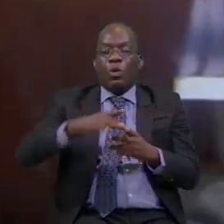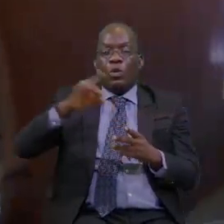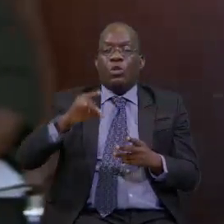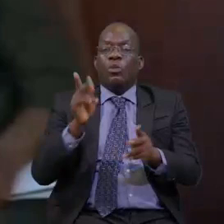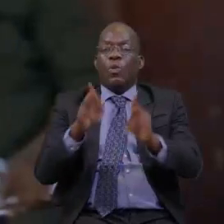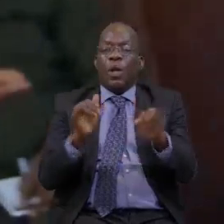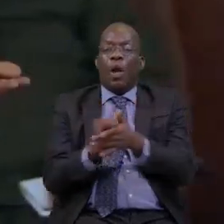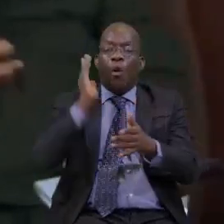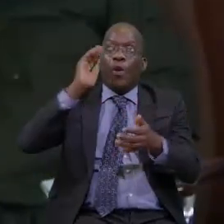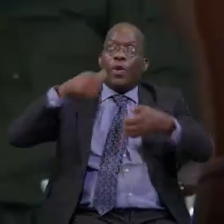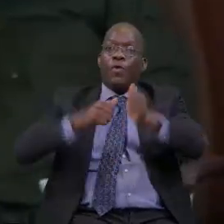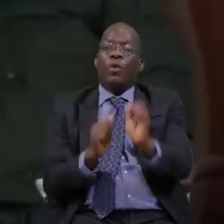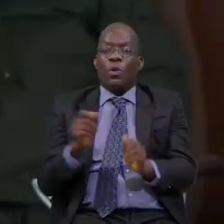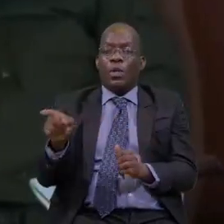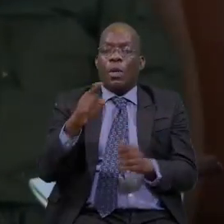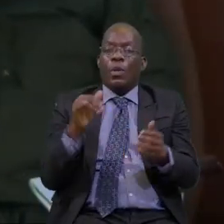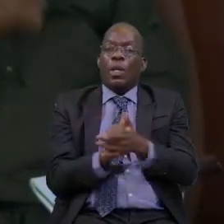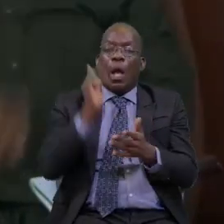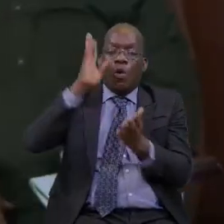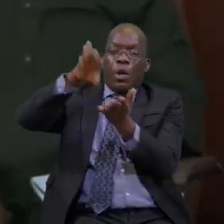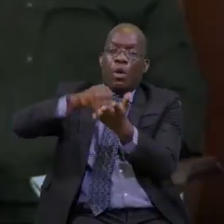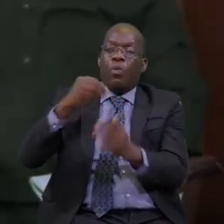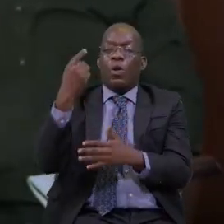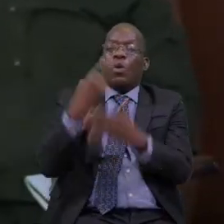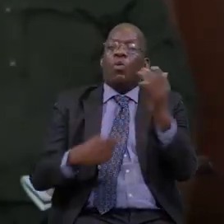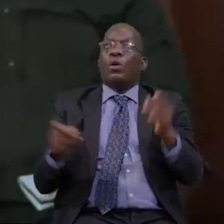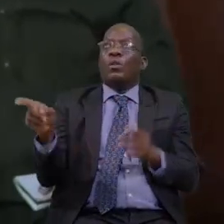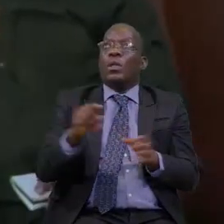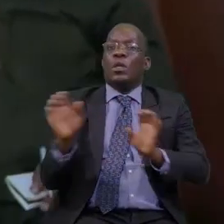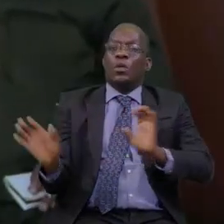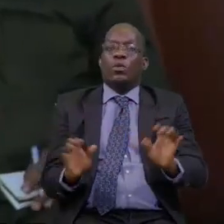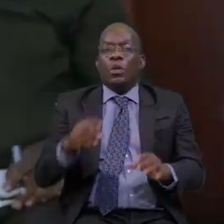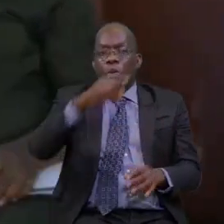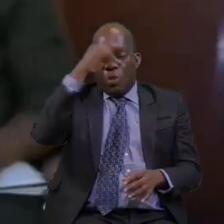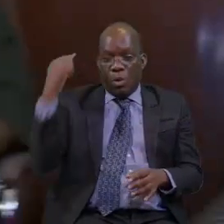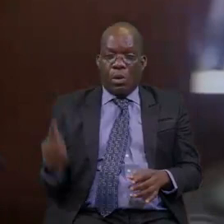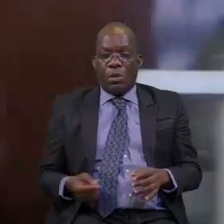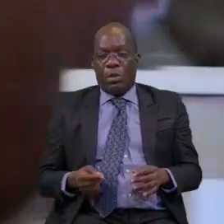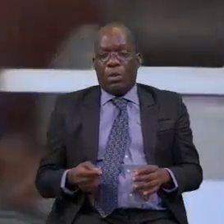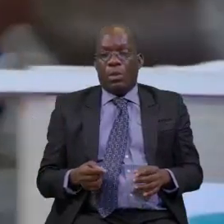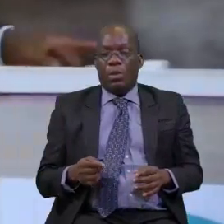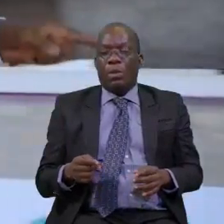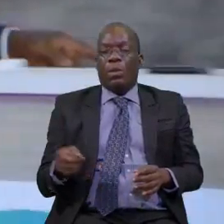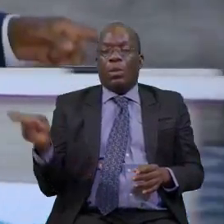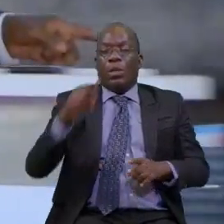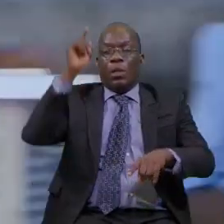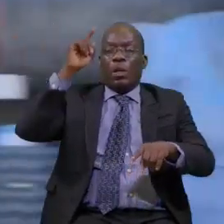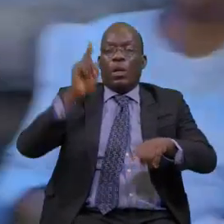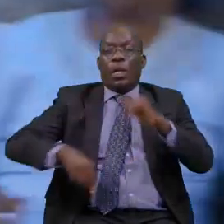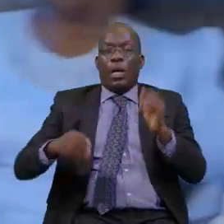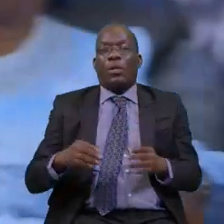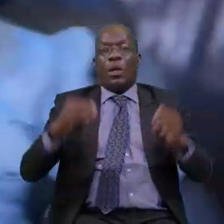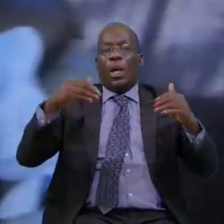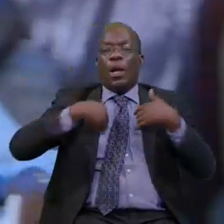copy everything they do, to learn from everything they do, because, you know, they cannot trust people. This one might let them